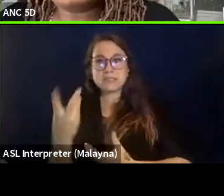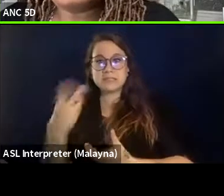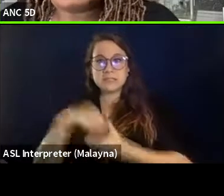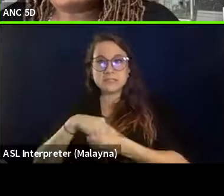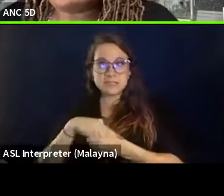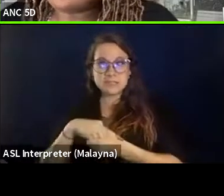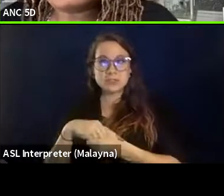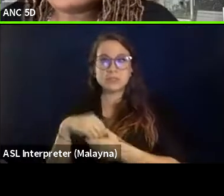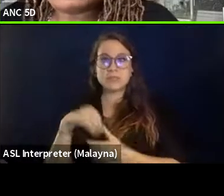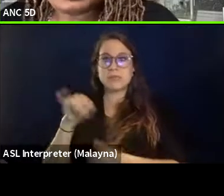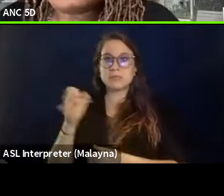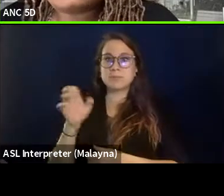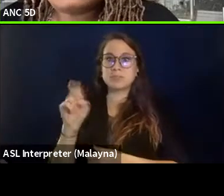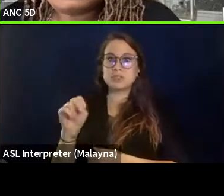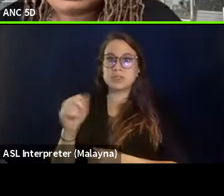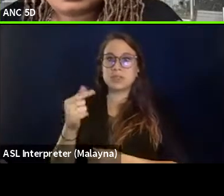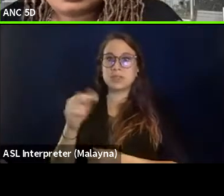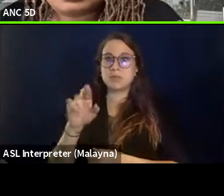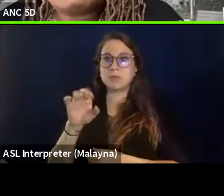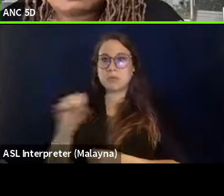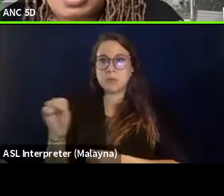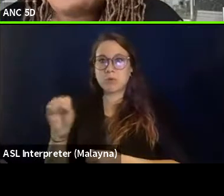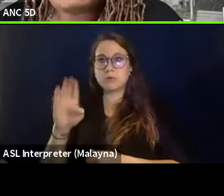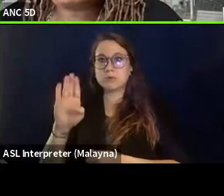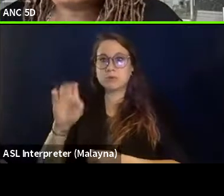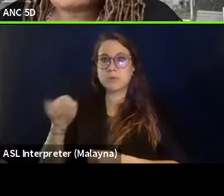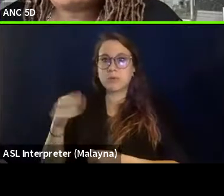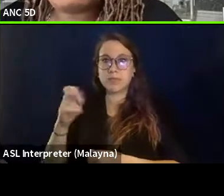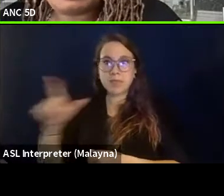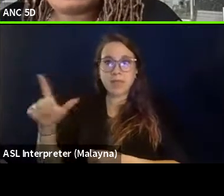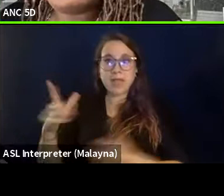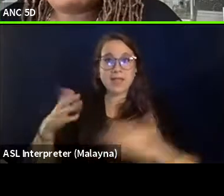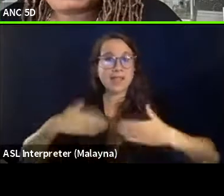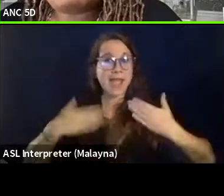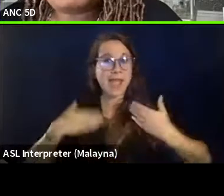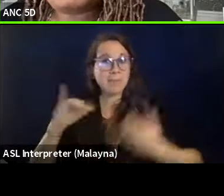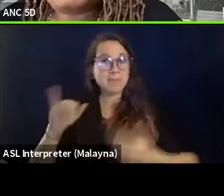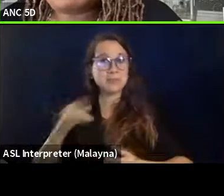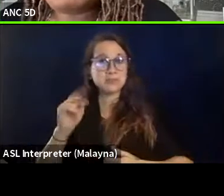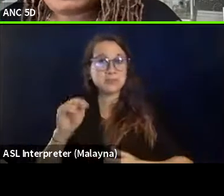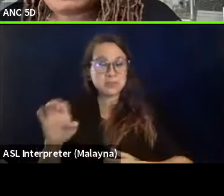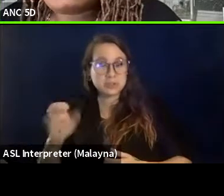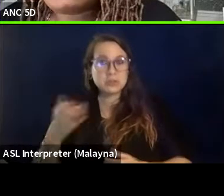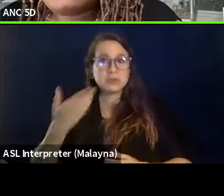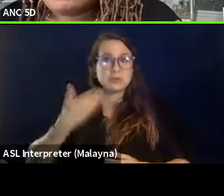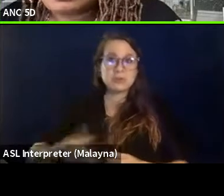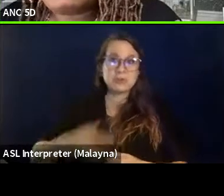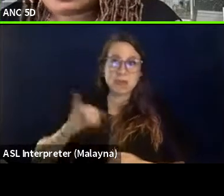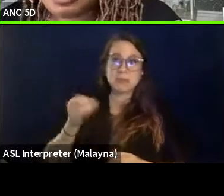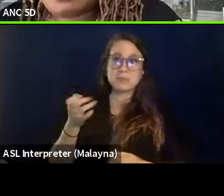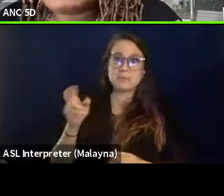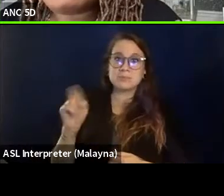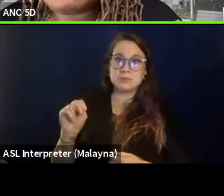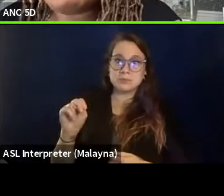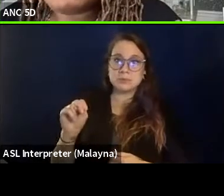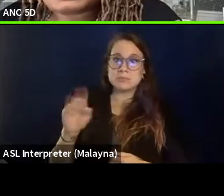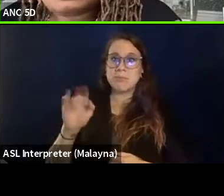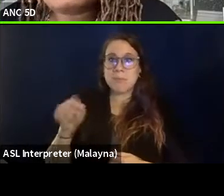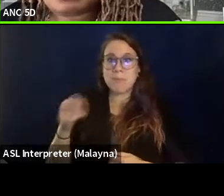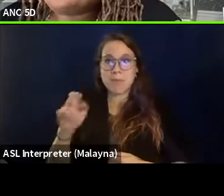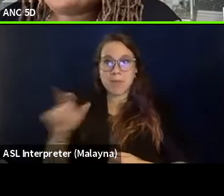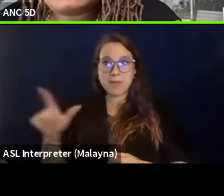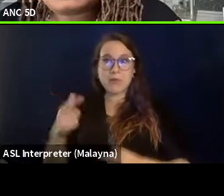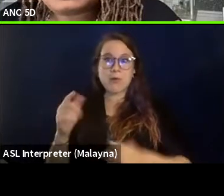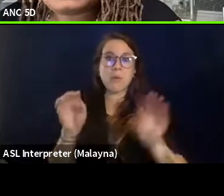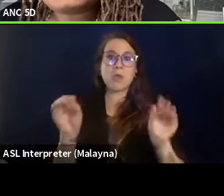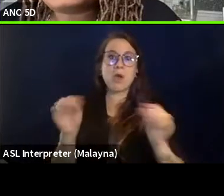from Jean Gross Bethel. Happy June, everyone. My name is Jean Gross Bethel. I'm with the Office of the People's